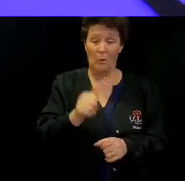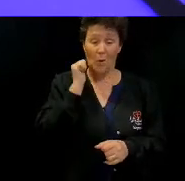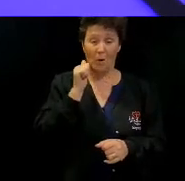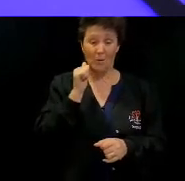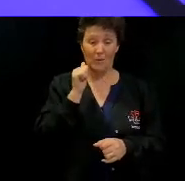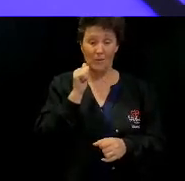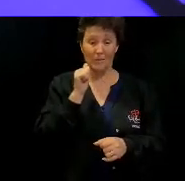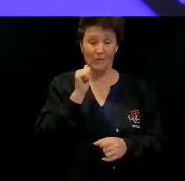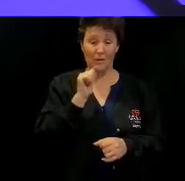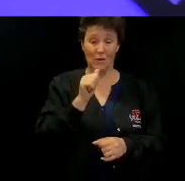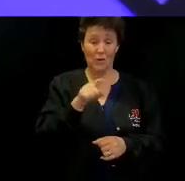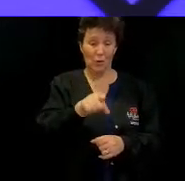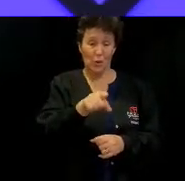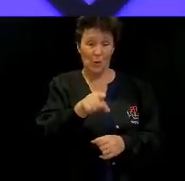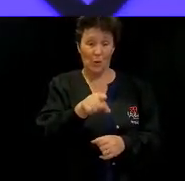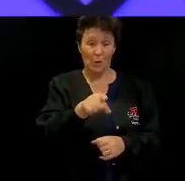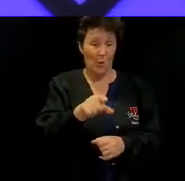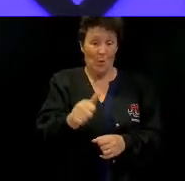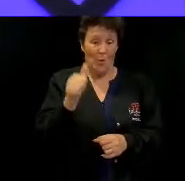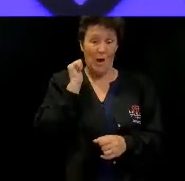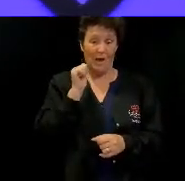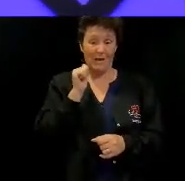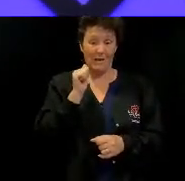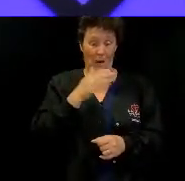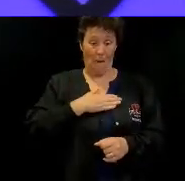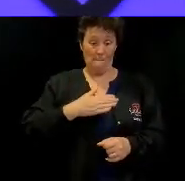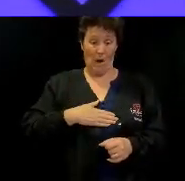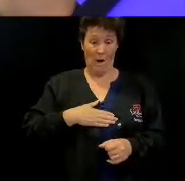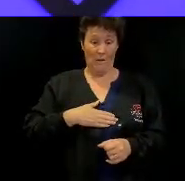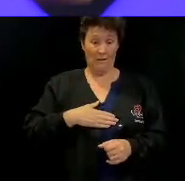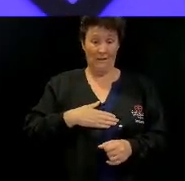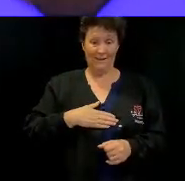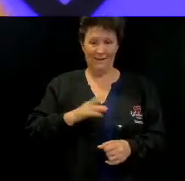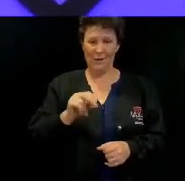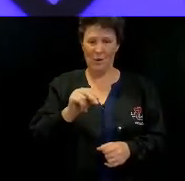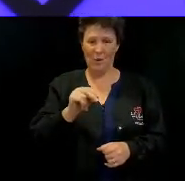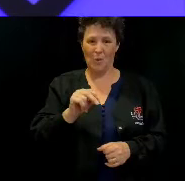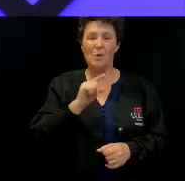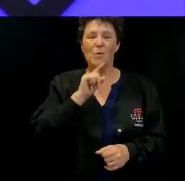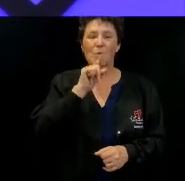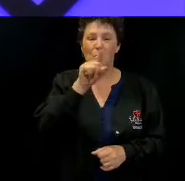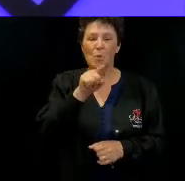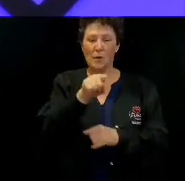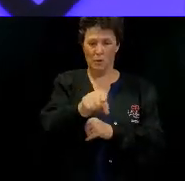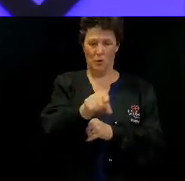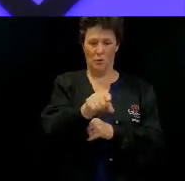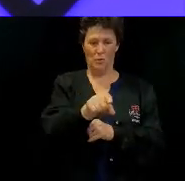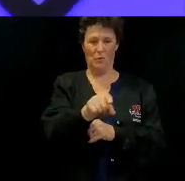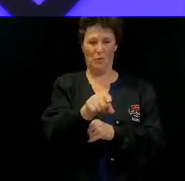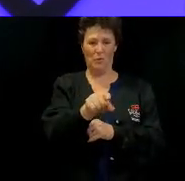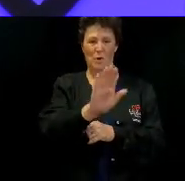You. I didn't say your body. I said you. The real you.